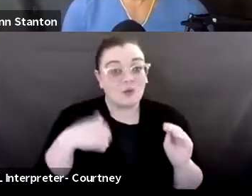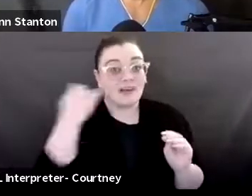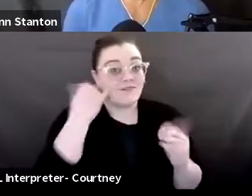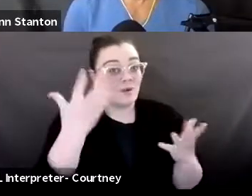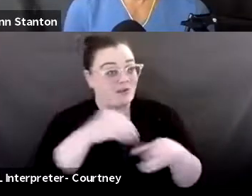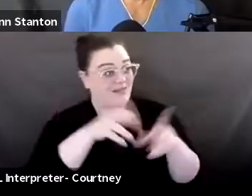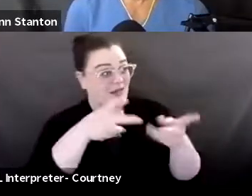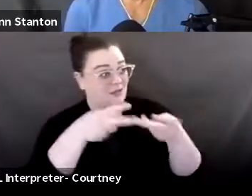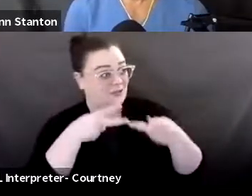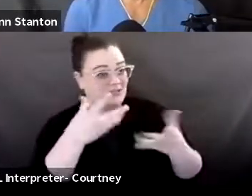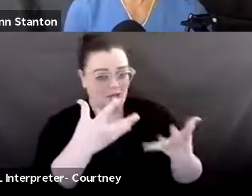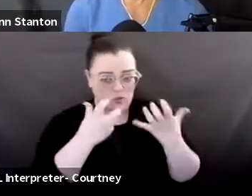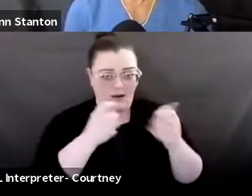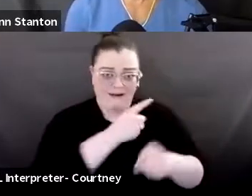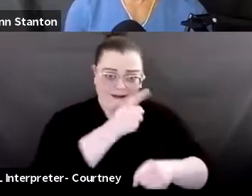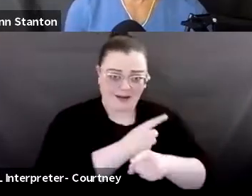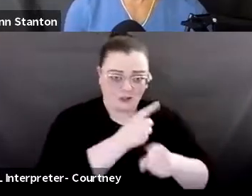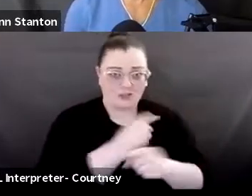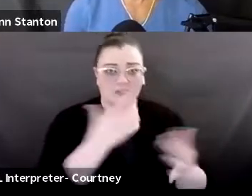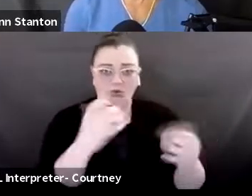you're wanting to be respectful, which you should,